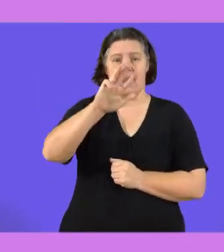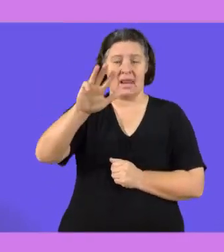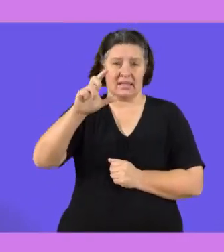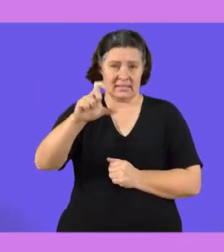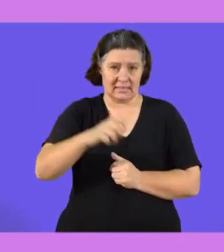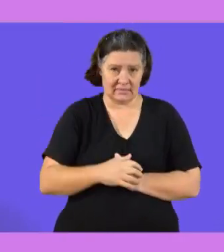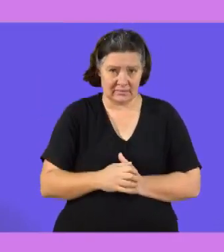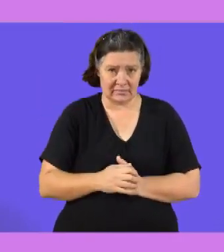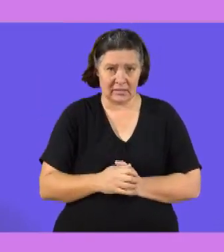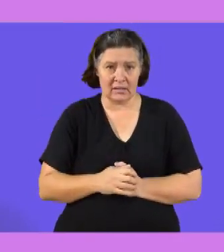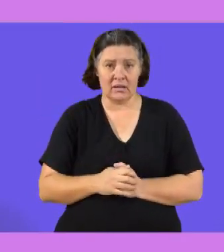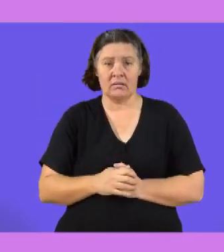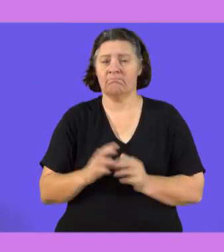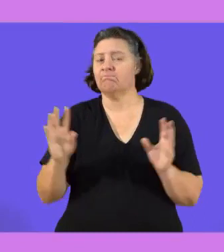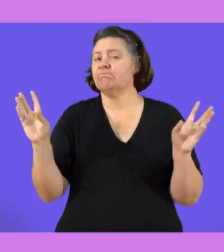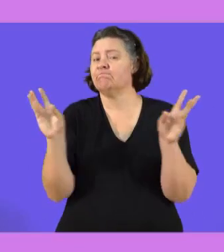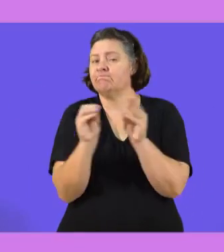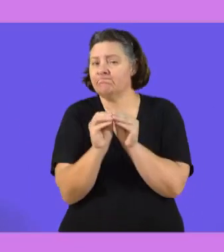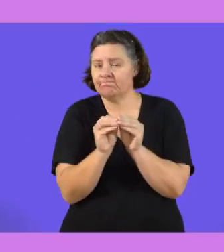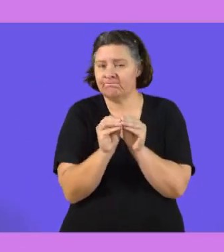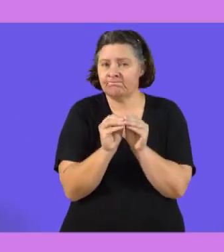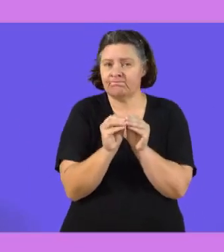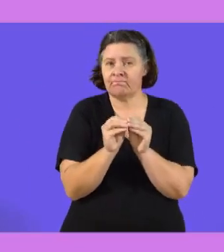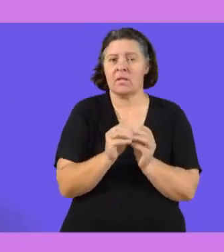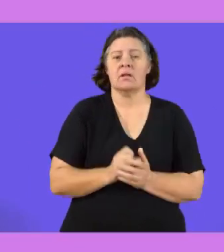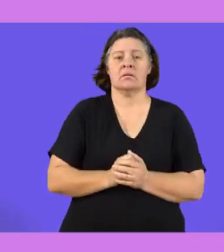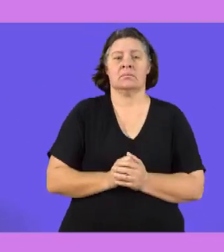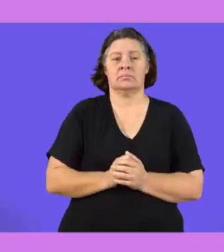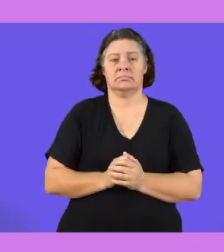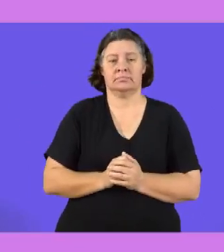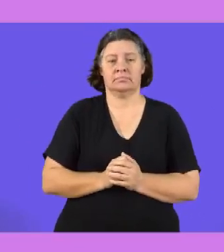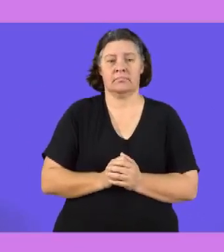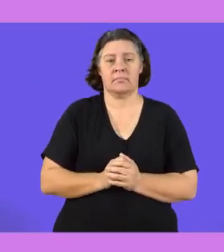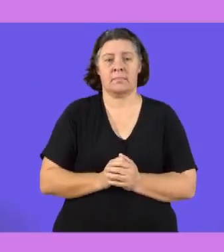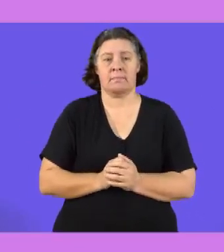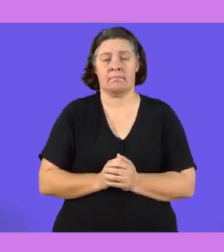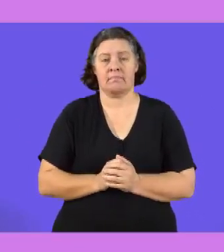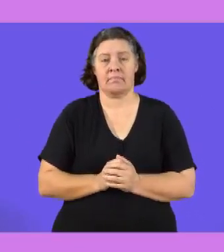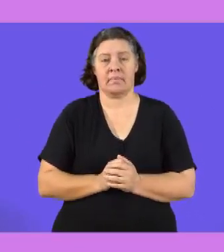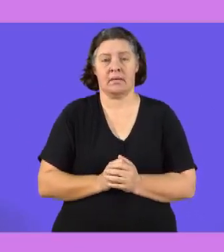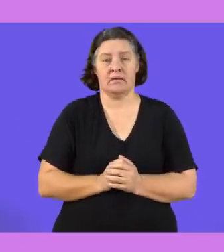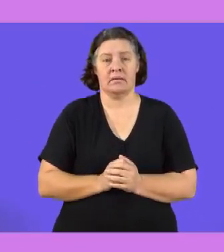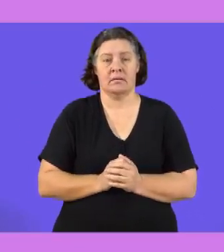R68.99. What will that VAT items give us? R34.95 plus